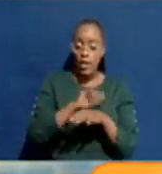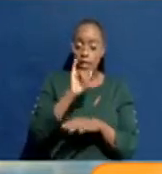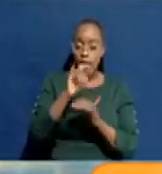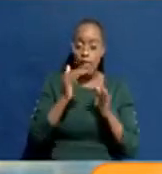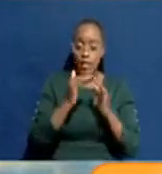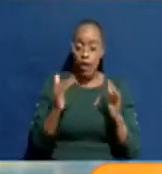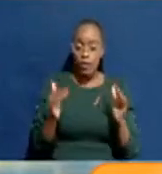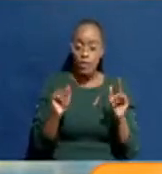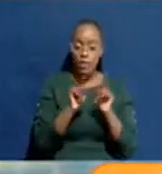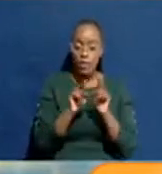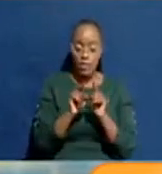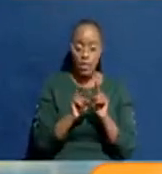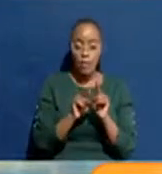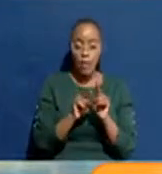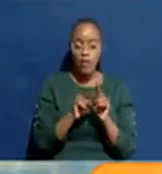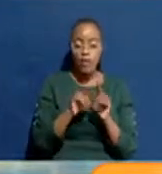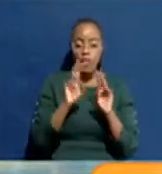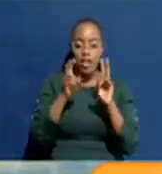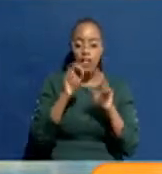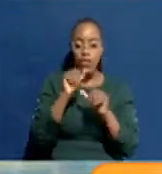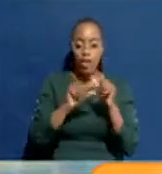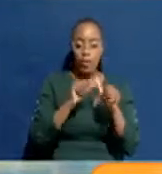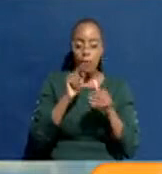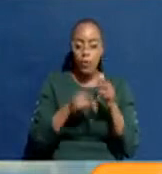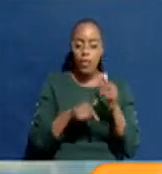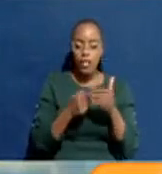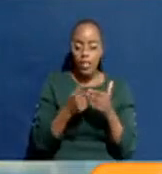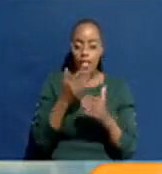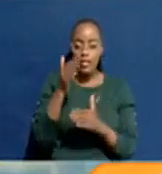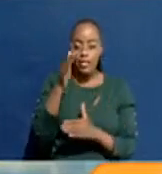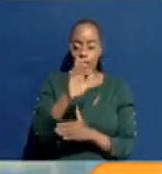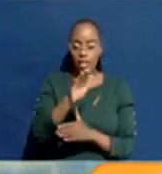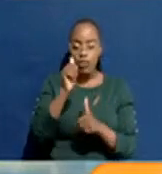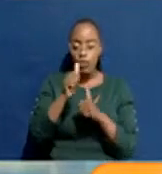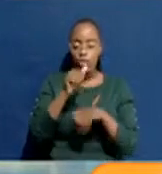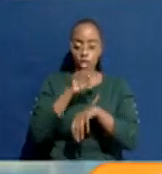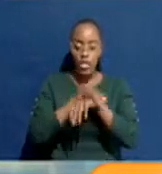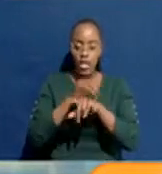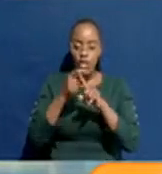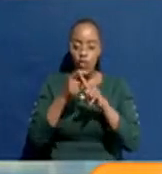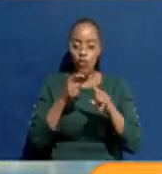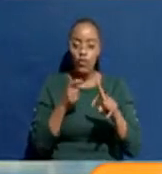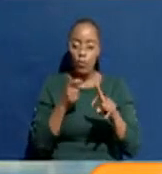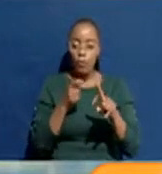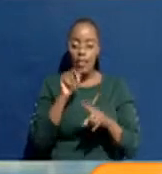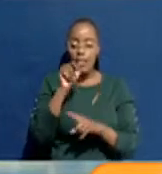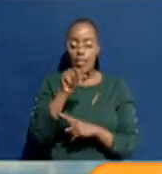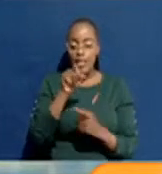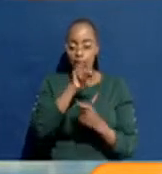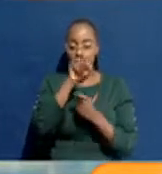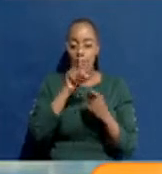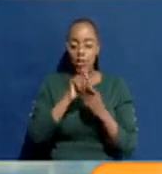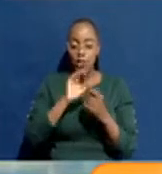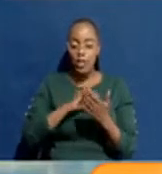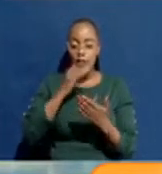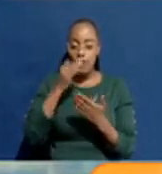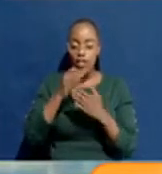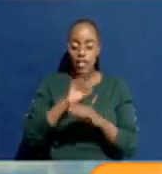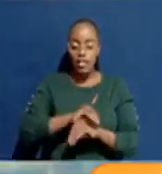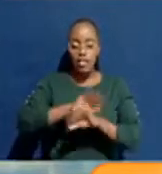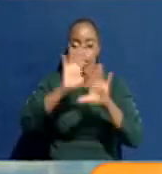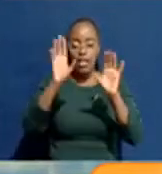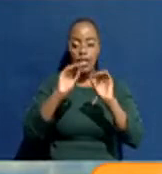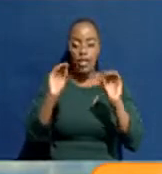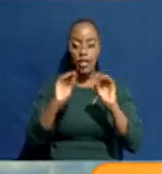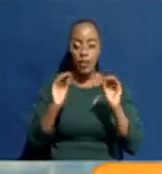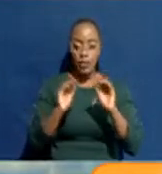house. Even the element of the return that you get out of this particular fund is now not clear. In